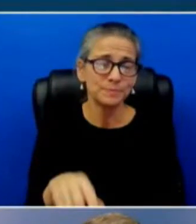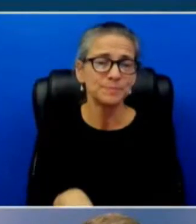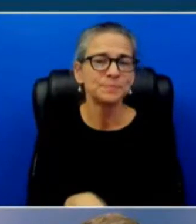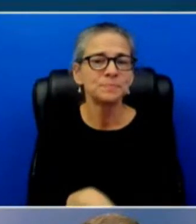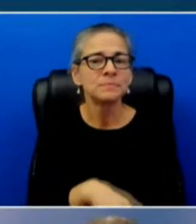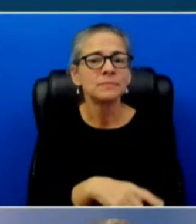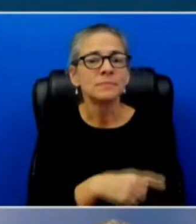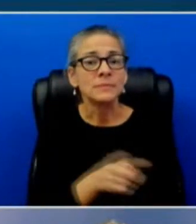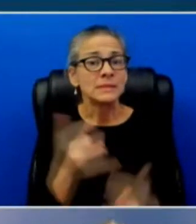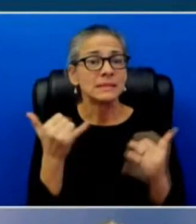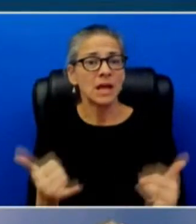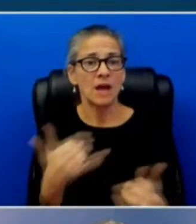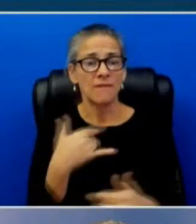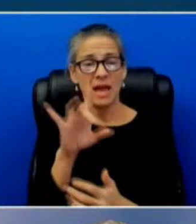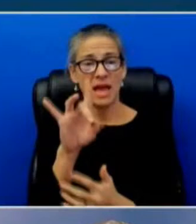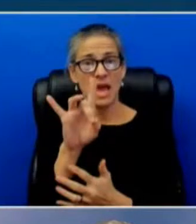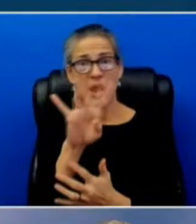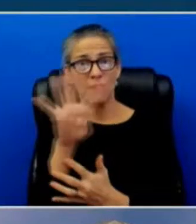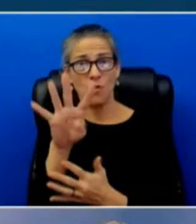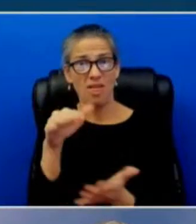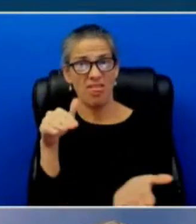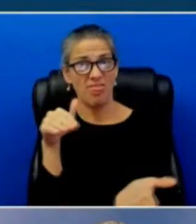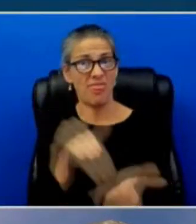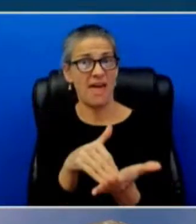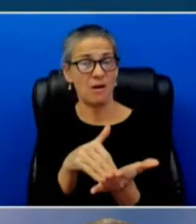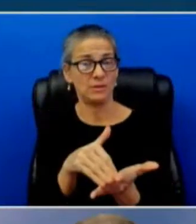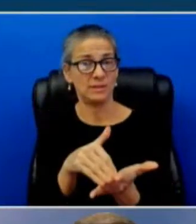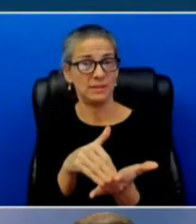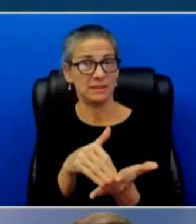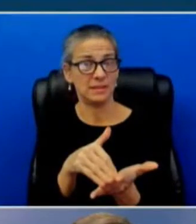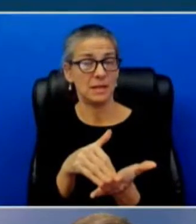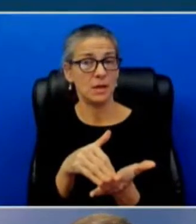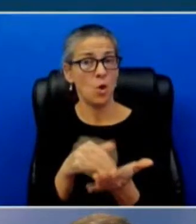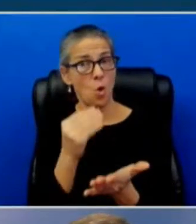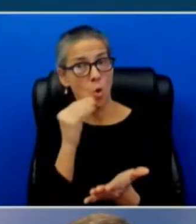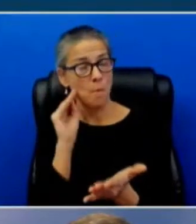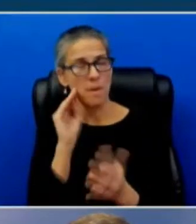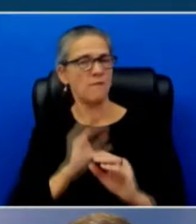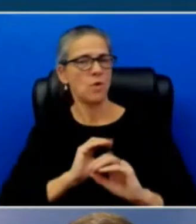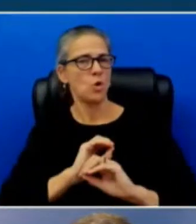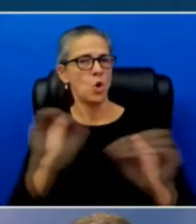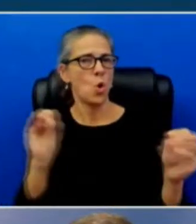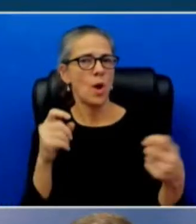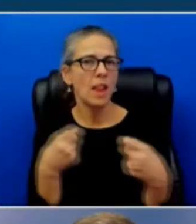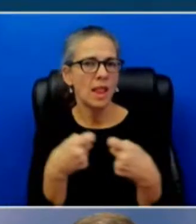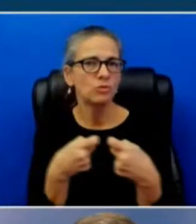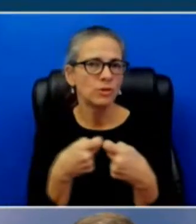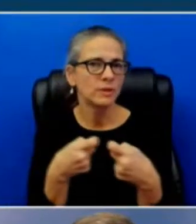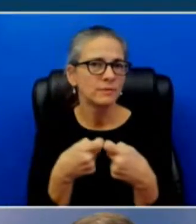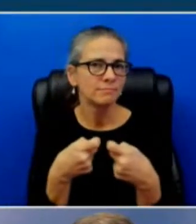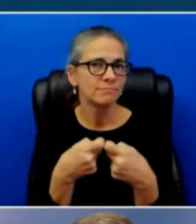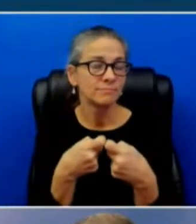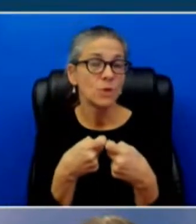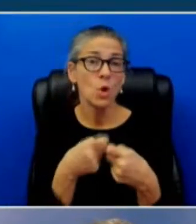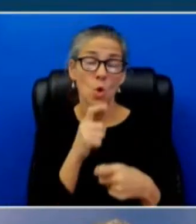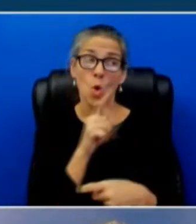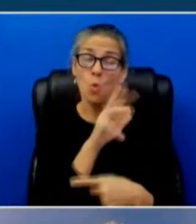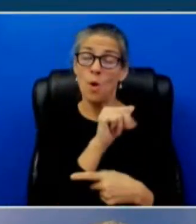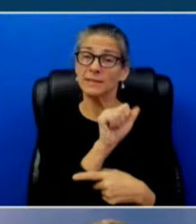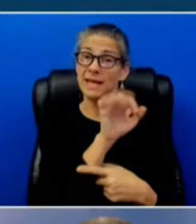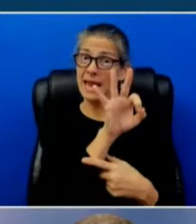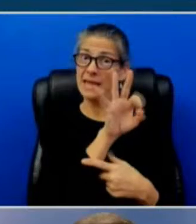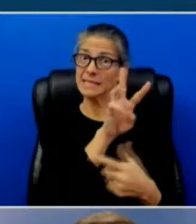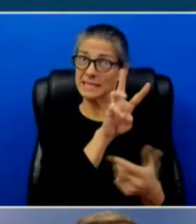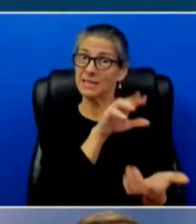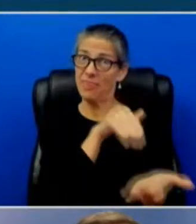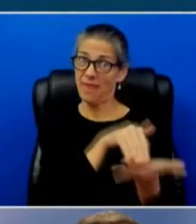84,000 Kentuckians or Kentucky homes without power right now. That's down from 96,000 from about